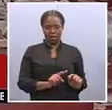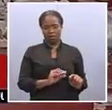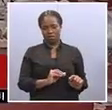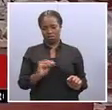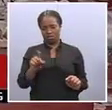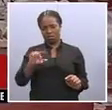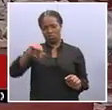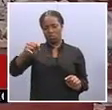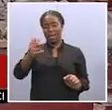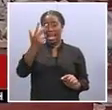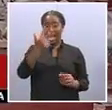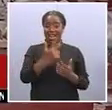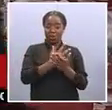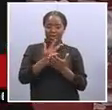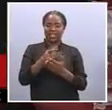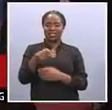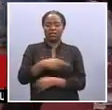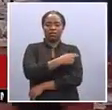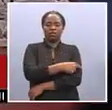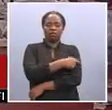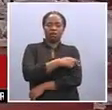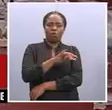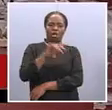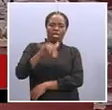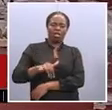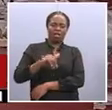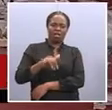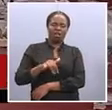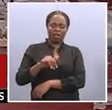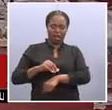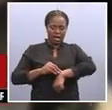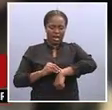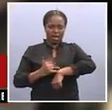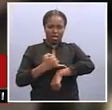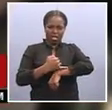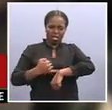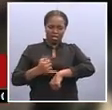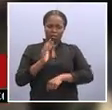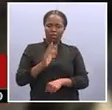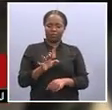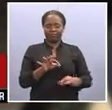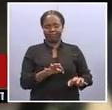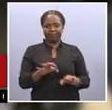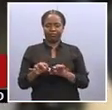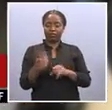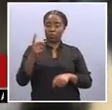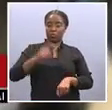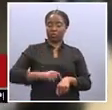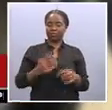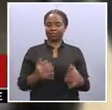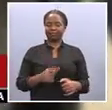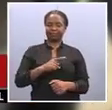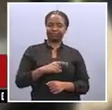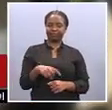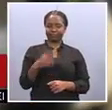8 weeks, waiting for a second operation on her knee. It's been postponed twice because of